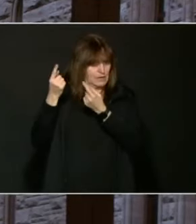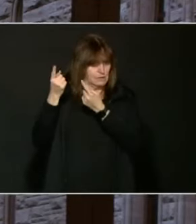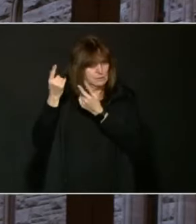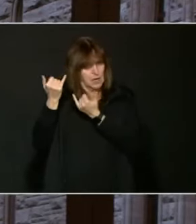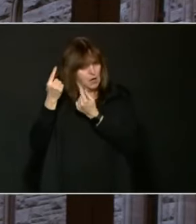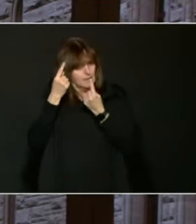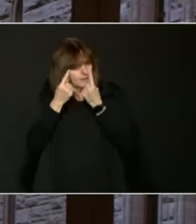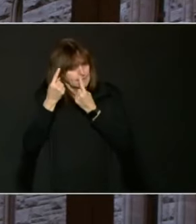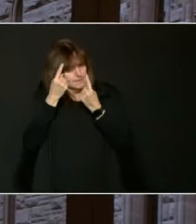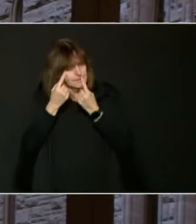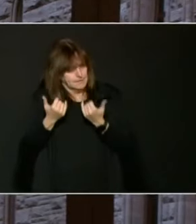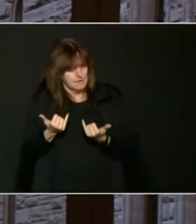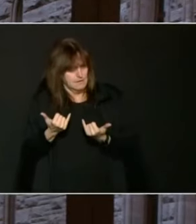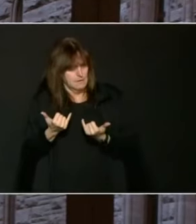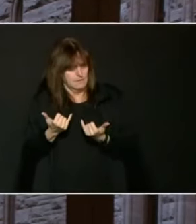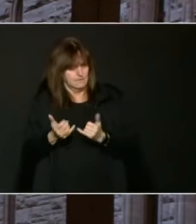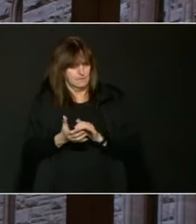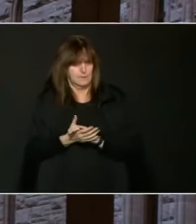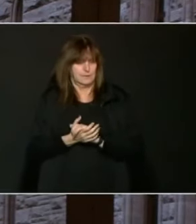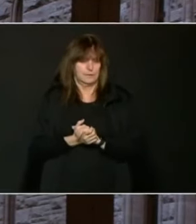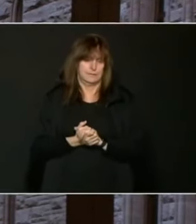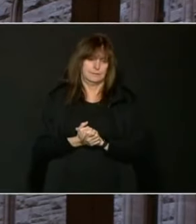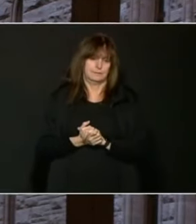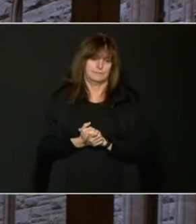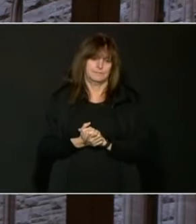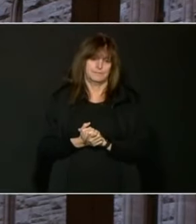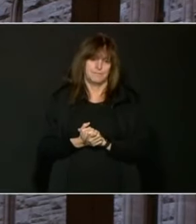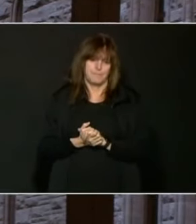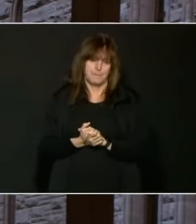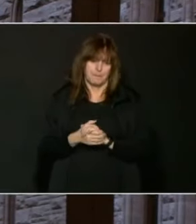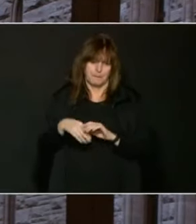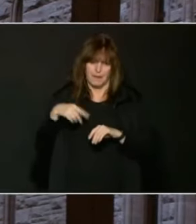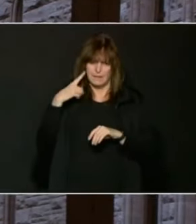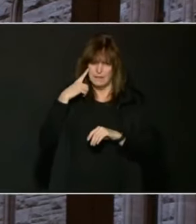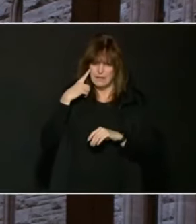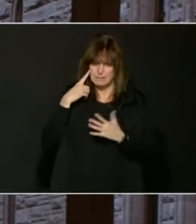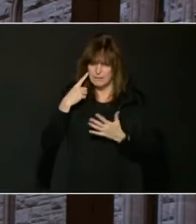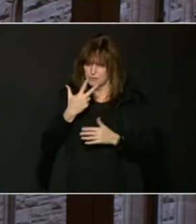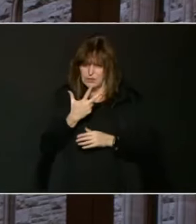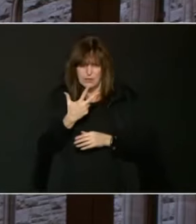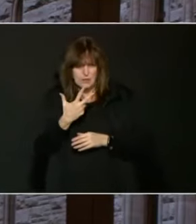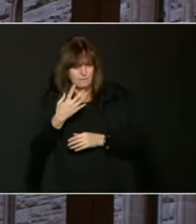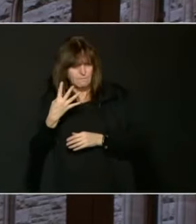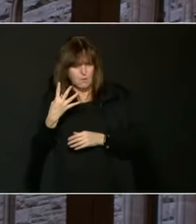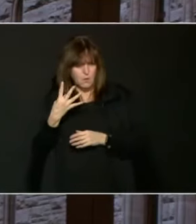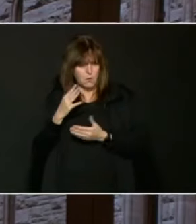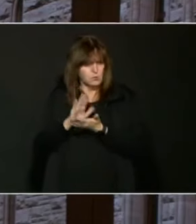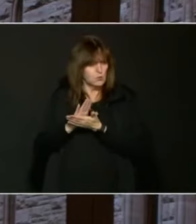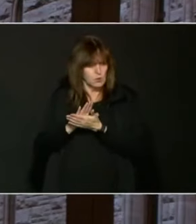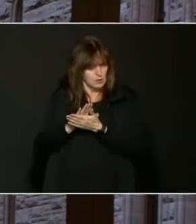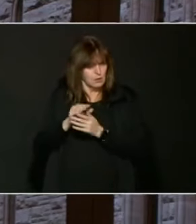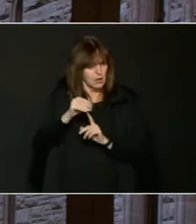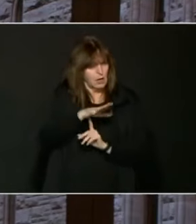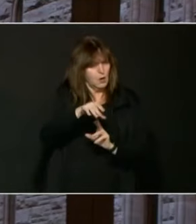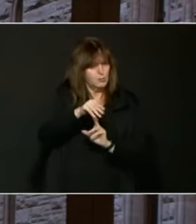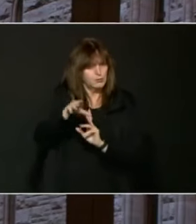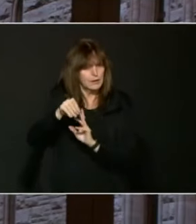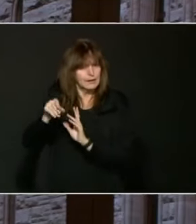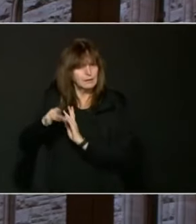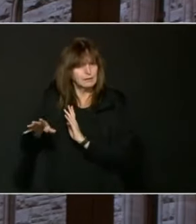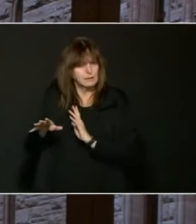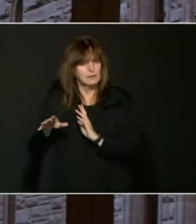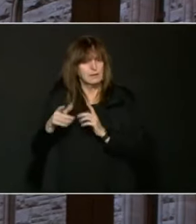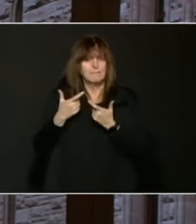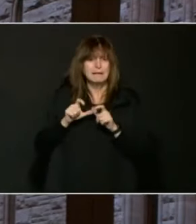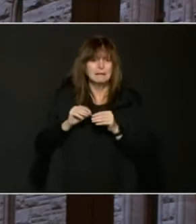potentially considered, because they've had outbreaks in now 3 or 4 school centers with a number of cases. Not a large number in the school, but the potential of